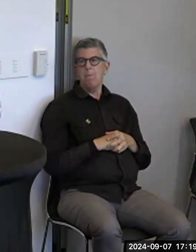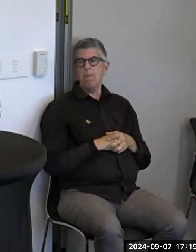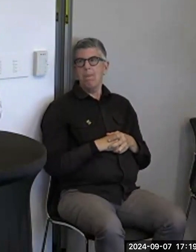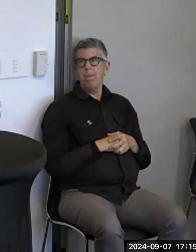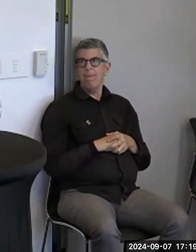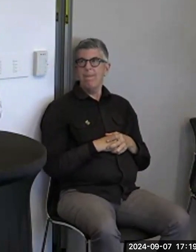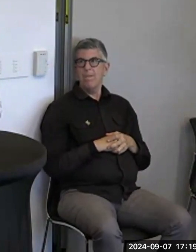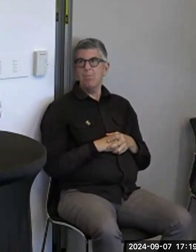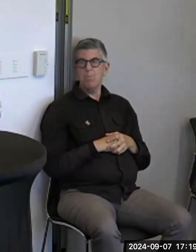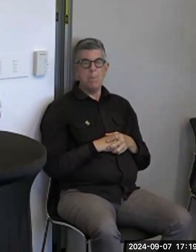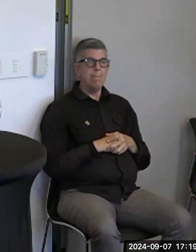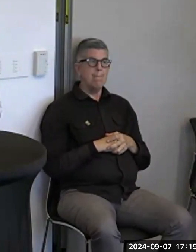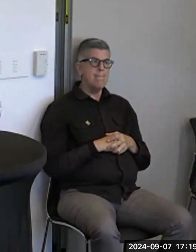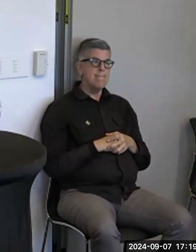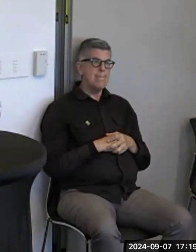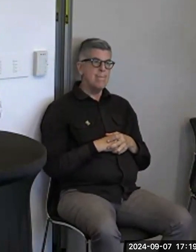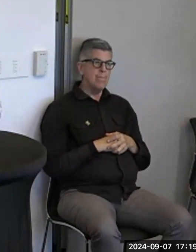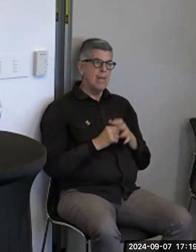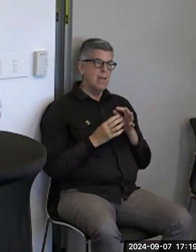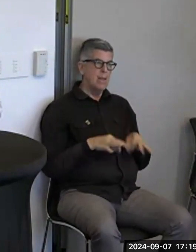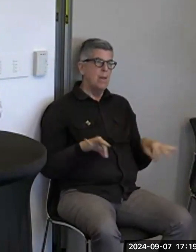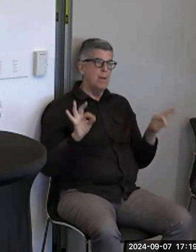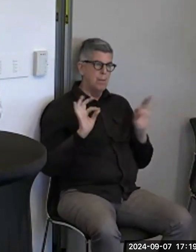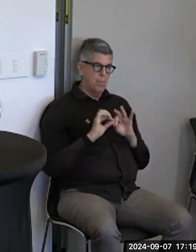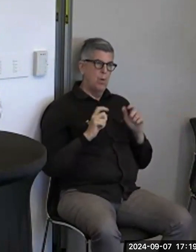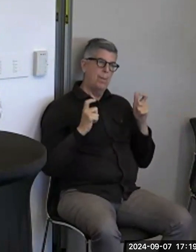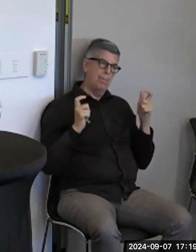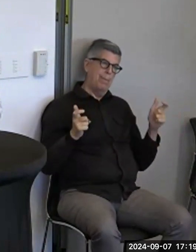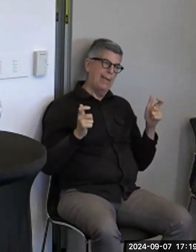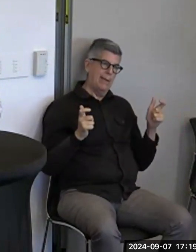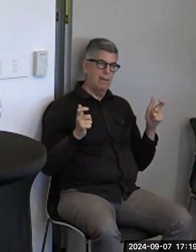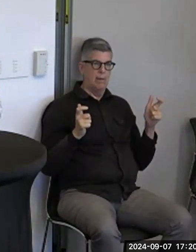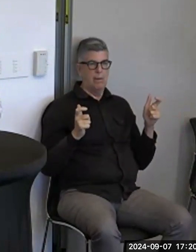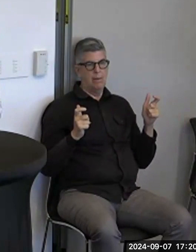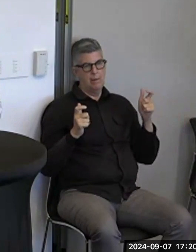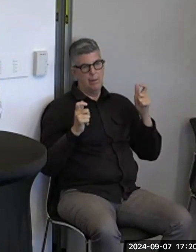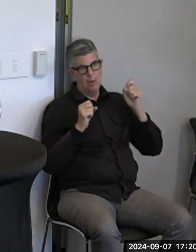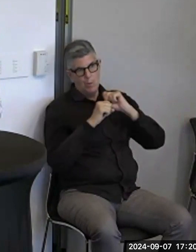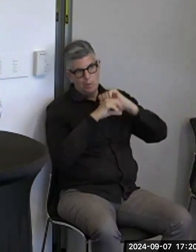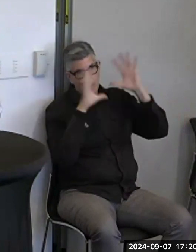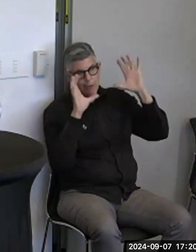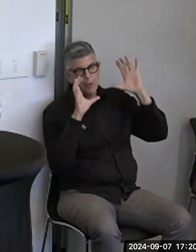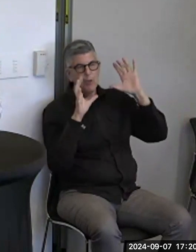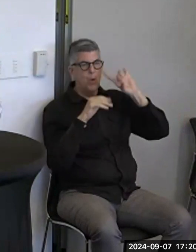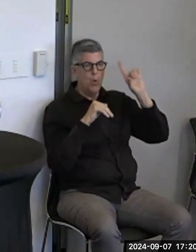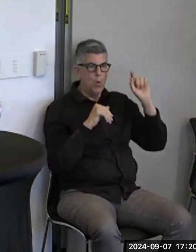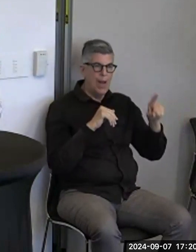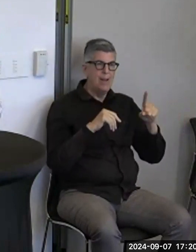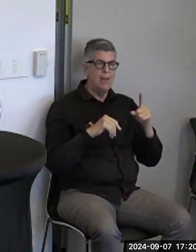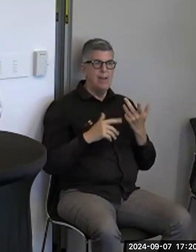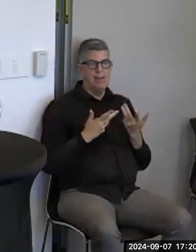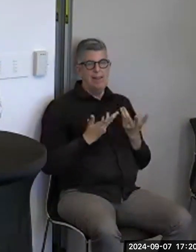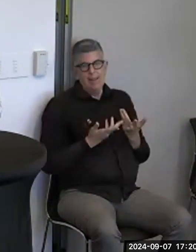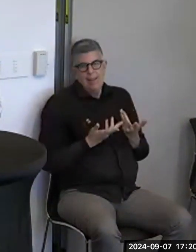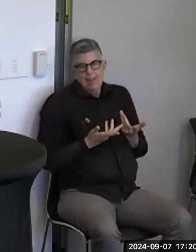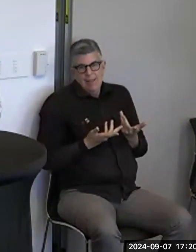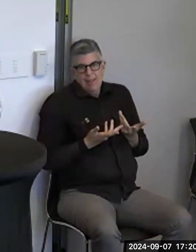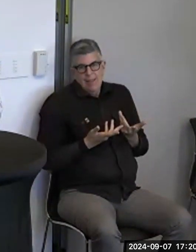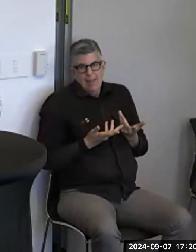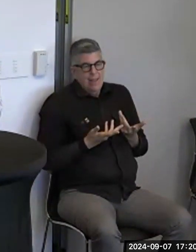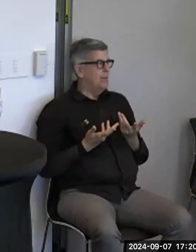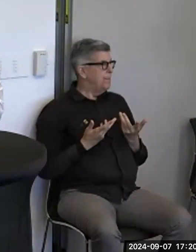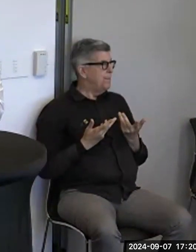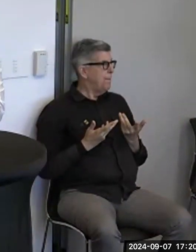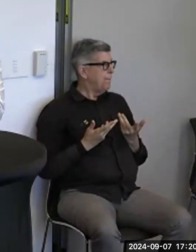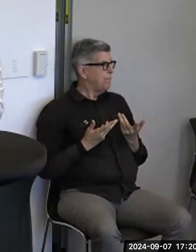a really important big picture question. We're probably not gonna. I don't think that